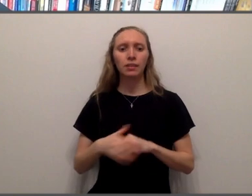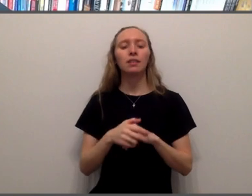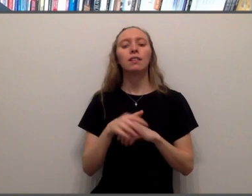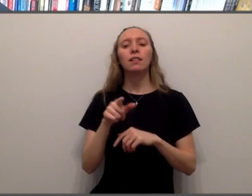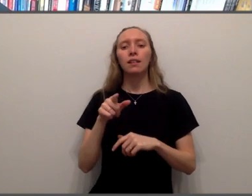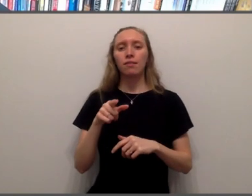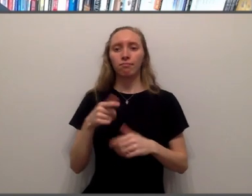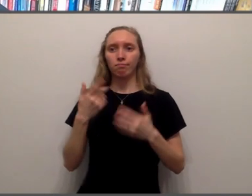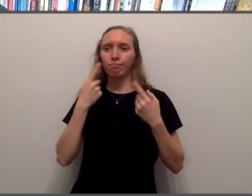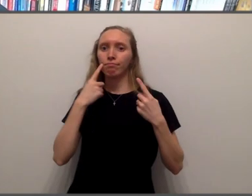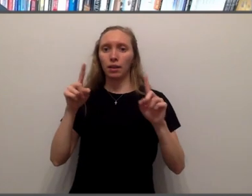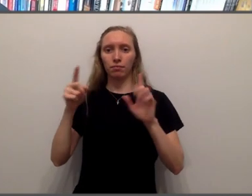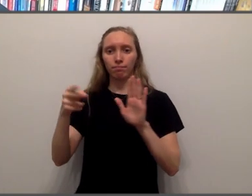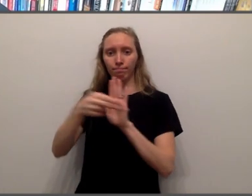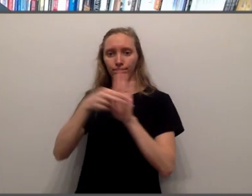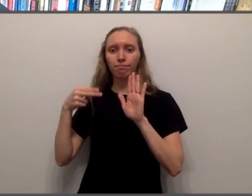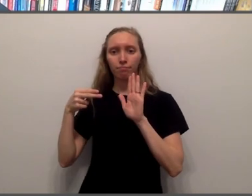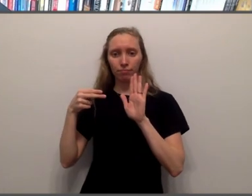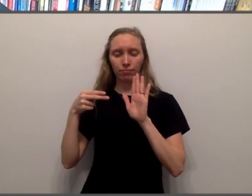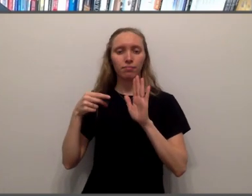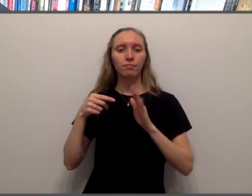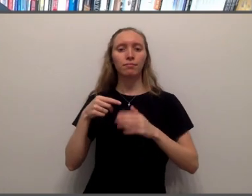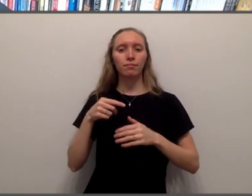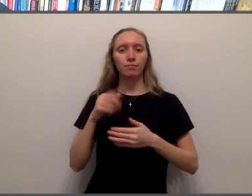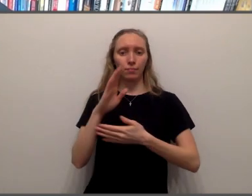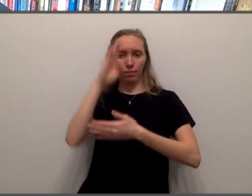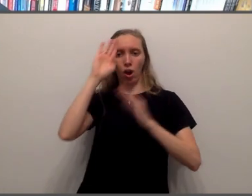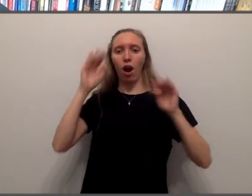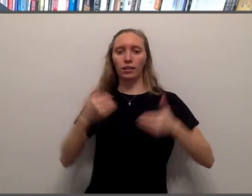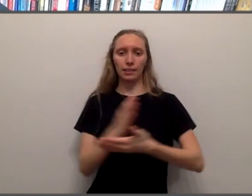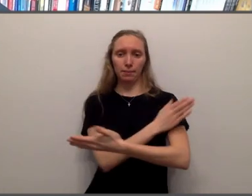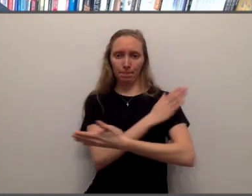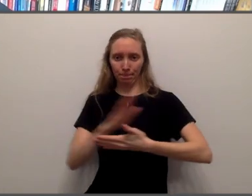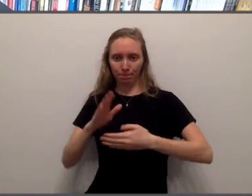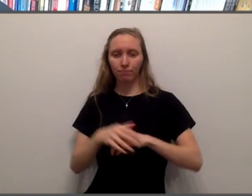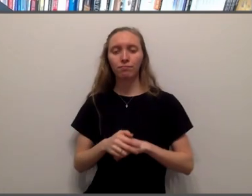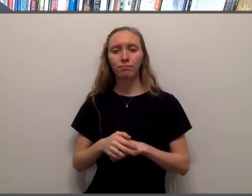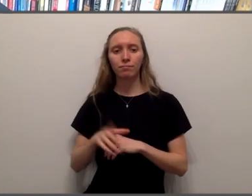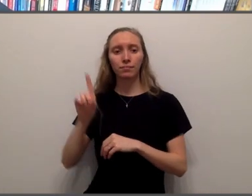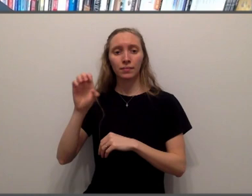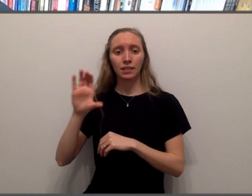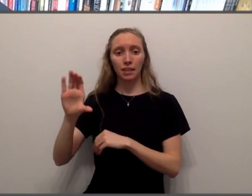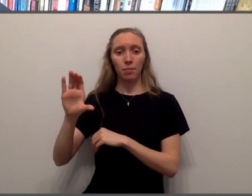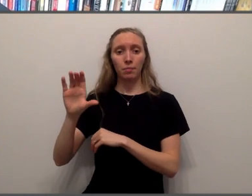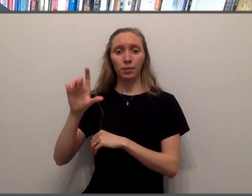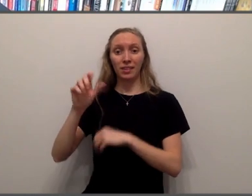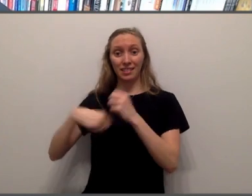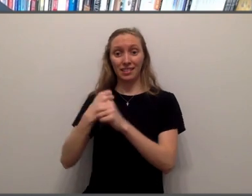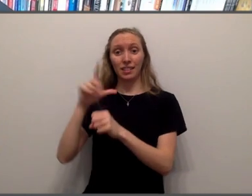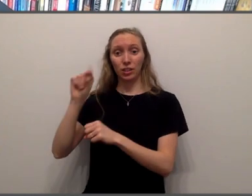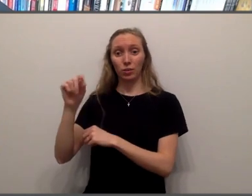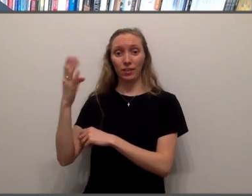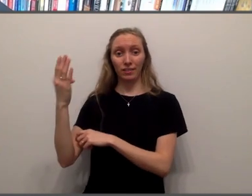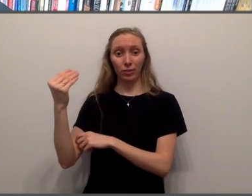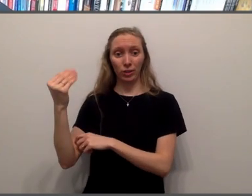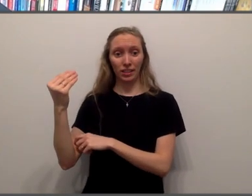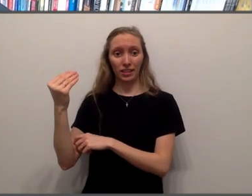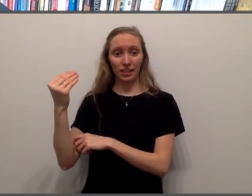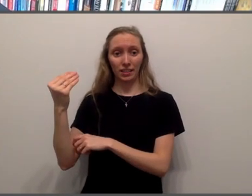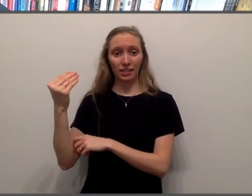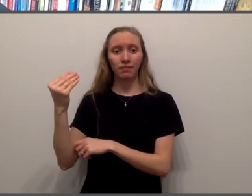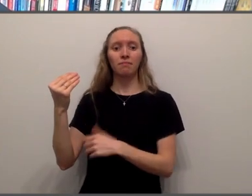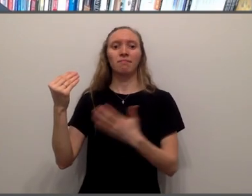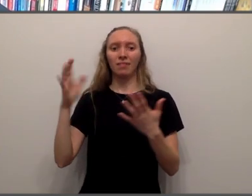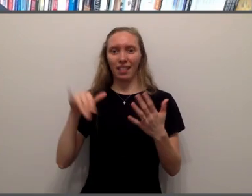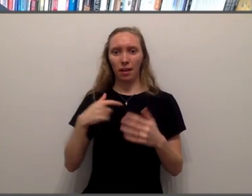spectrum in December of 2014, and I was 36 years old when I was diagnosed.